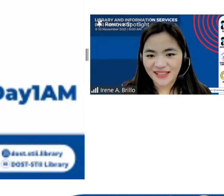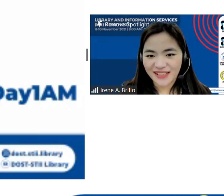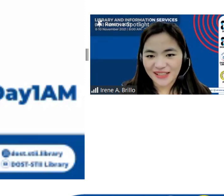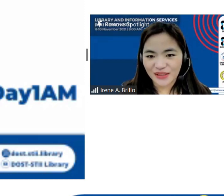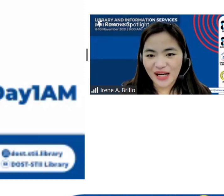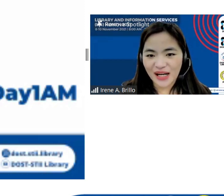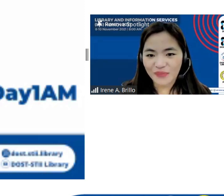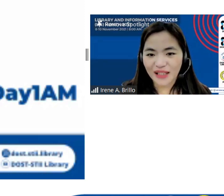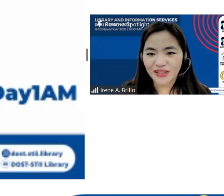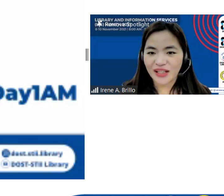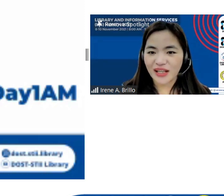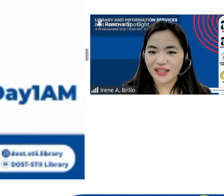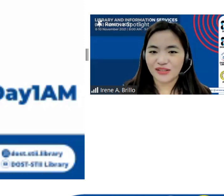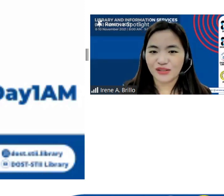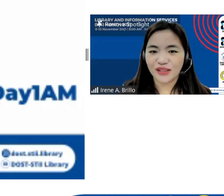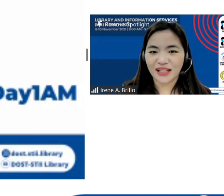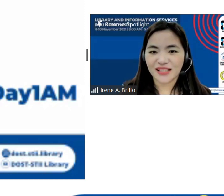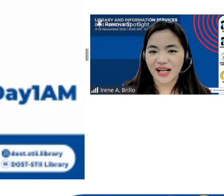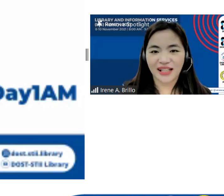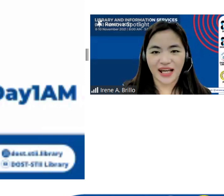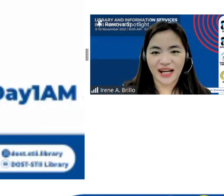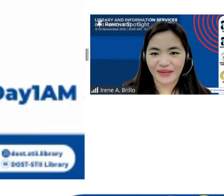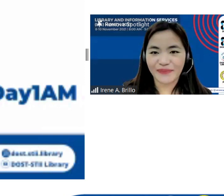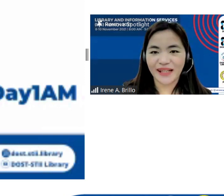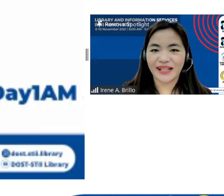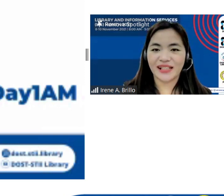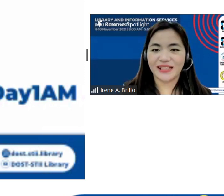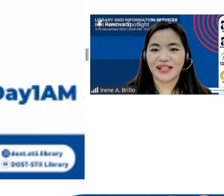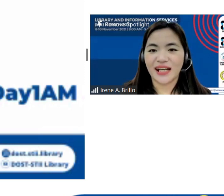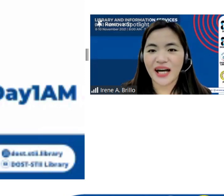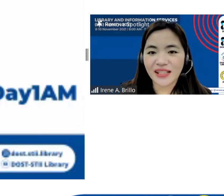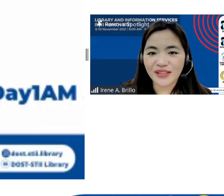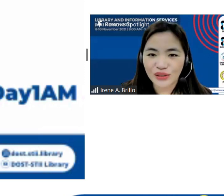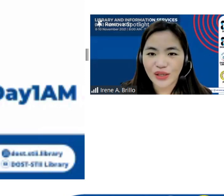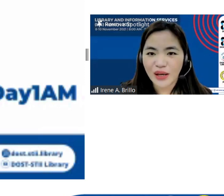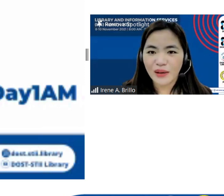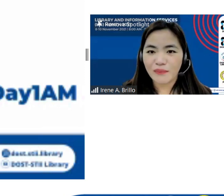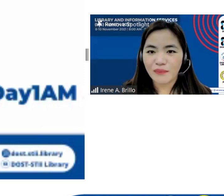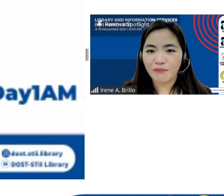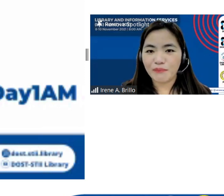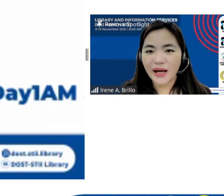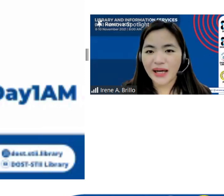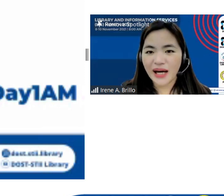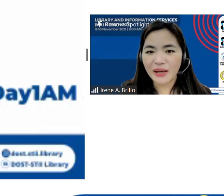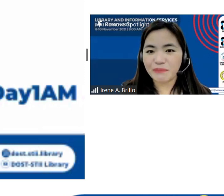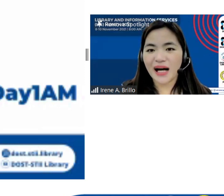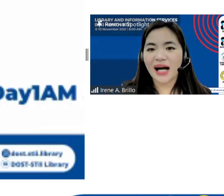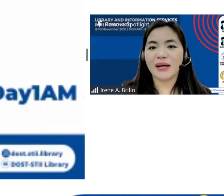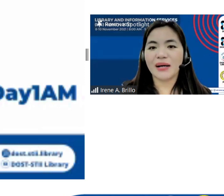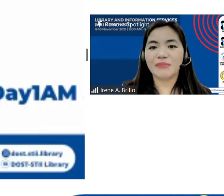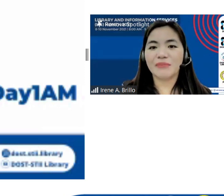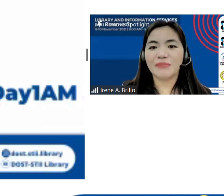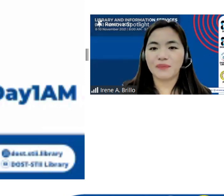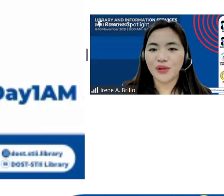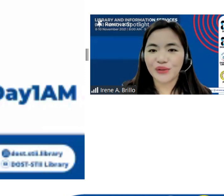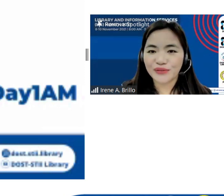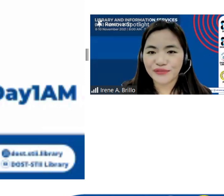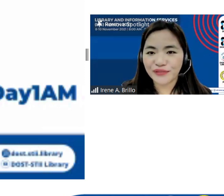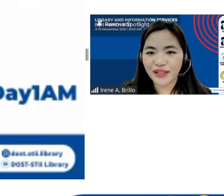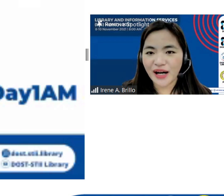Nice. So dalawa pa lang yung nakita ko na nagsalita ng pananalitan nila. Ito. Mayap Aabak